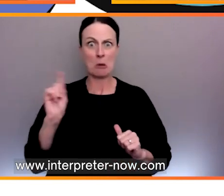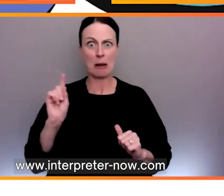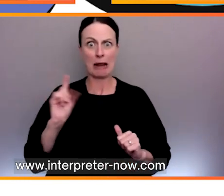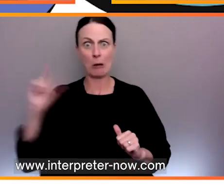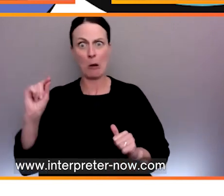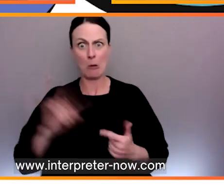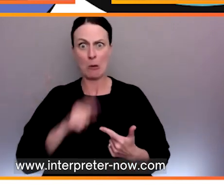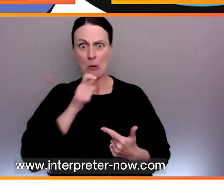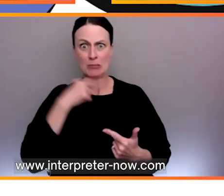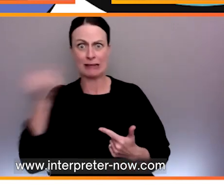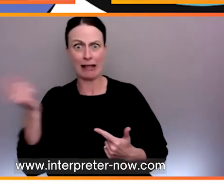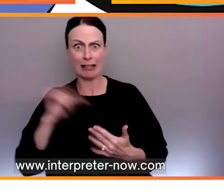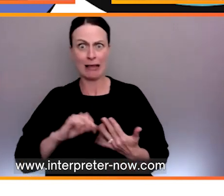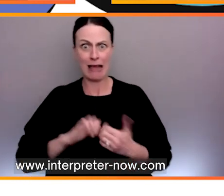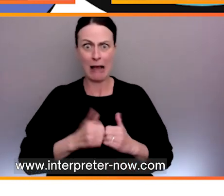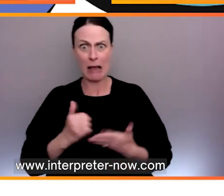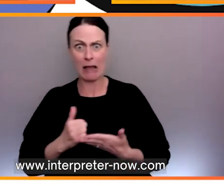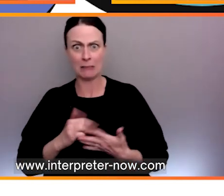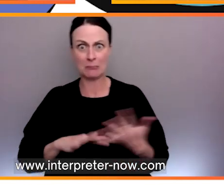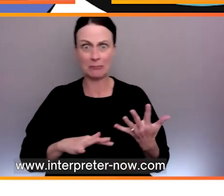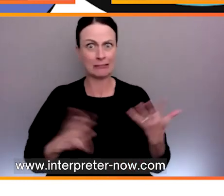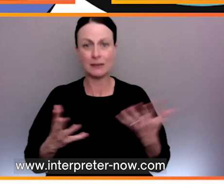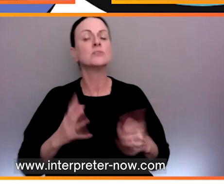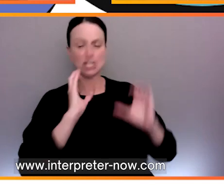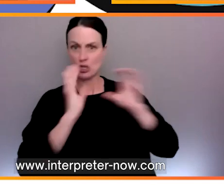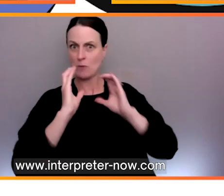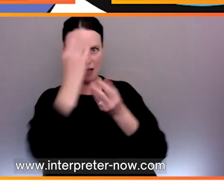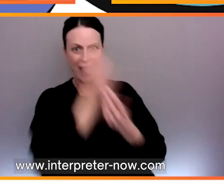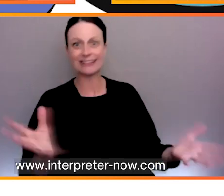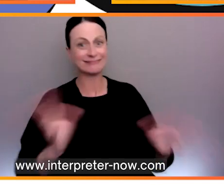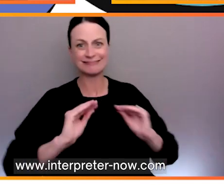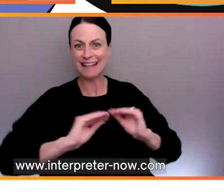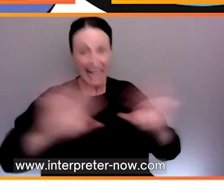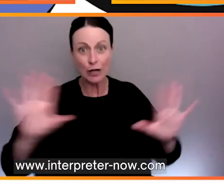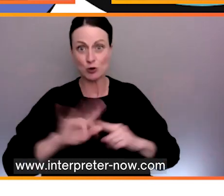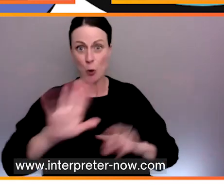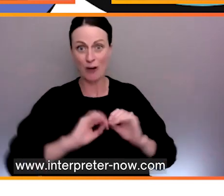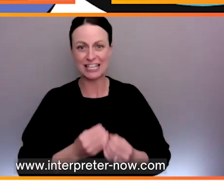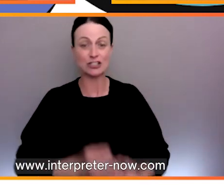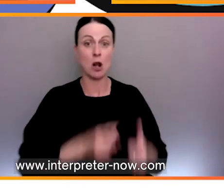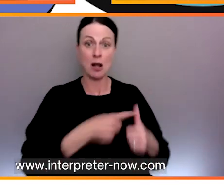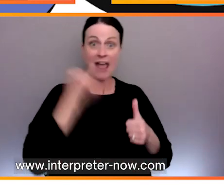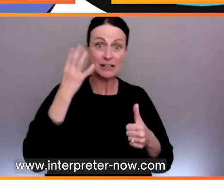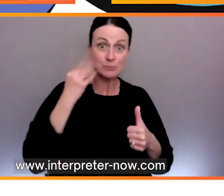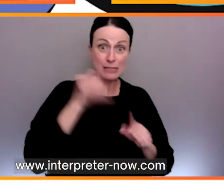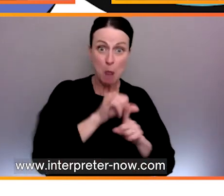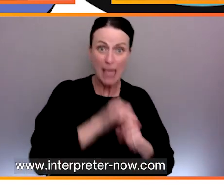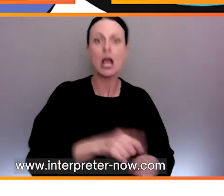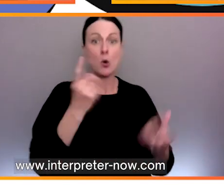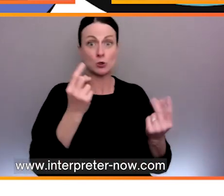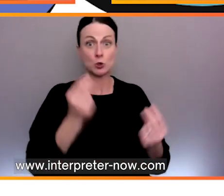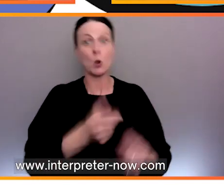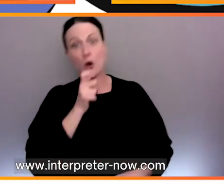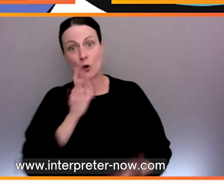give people some tangible things that they can do, the place that they can go, a safe space for them to share their